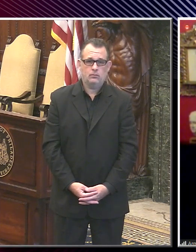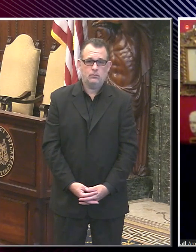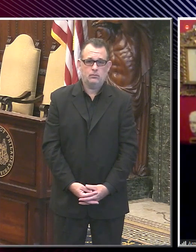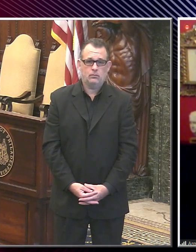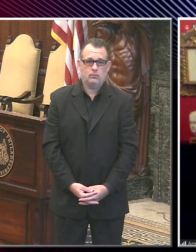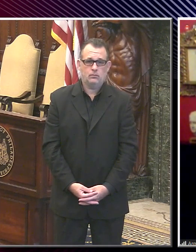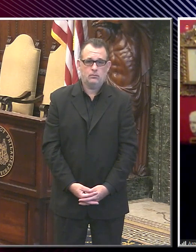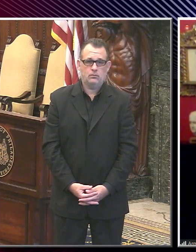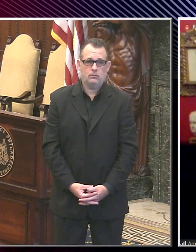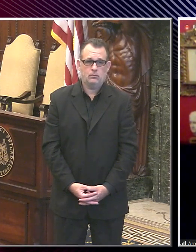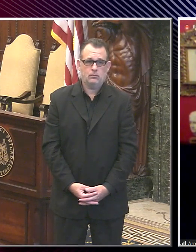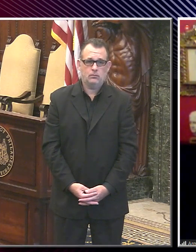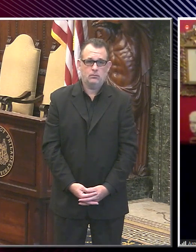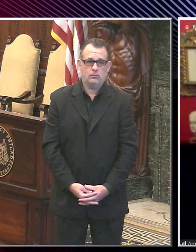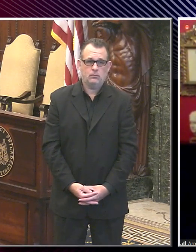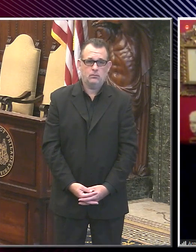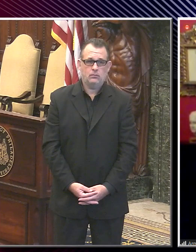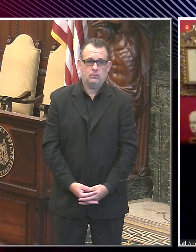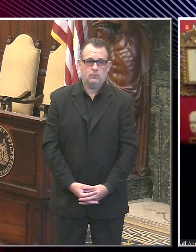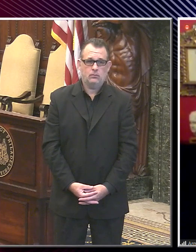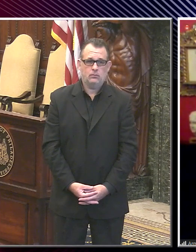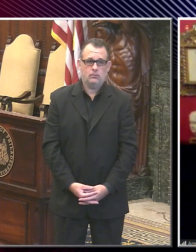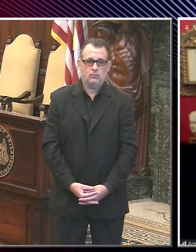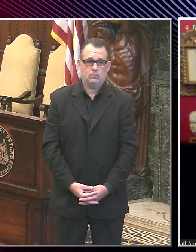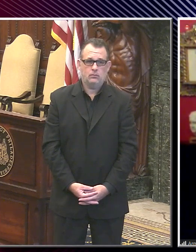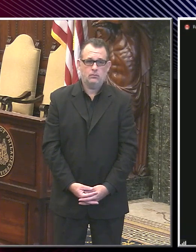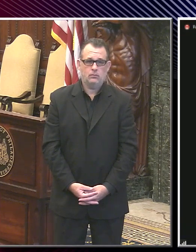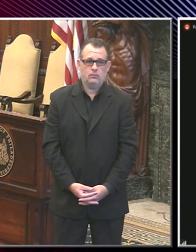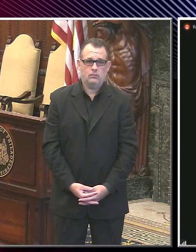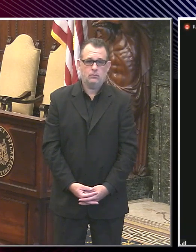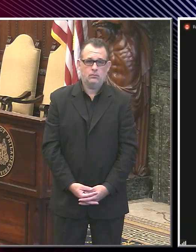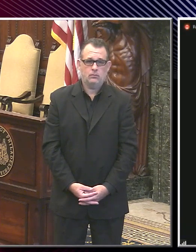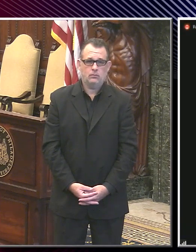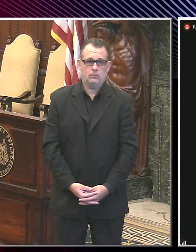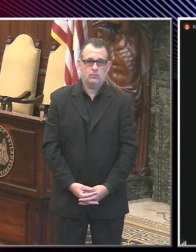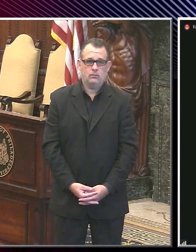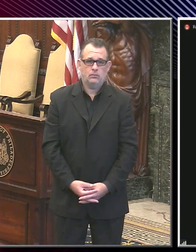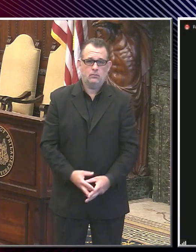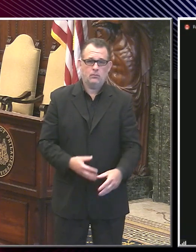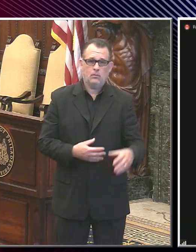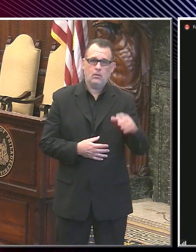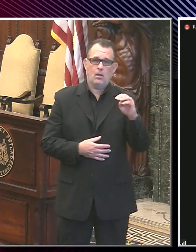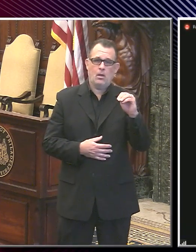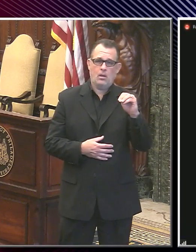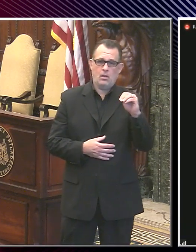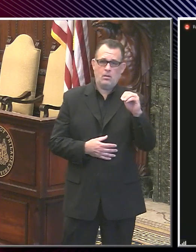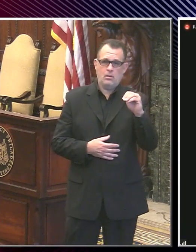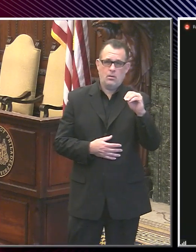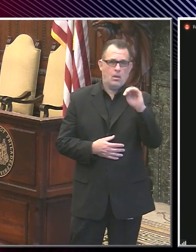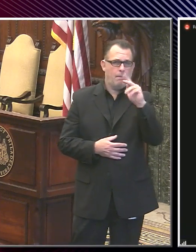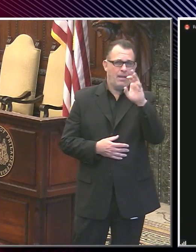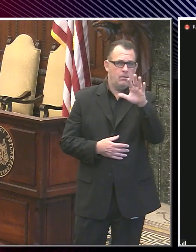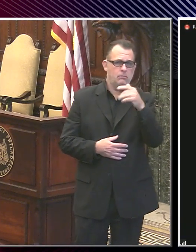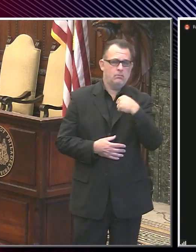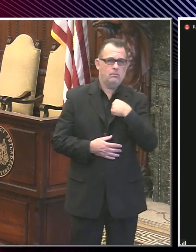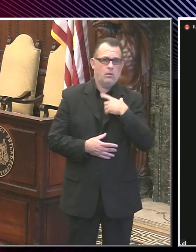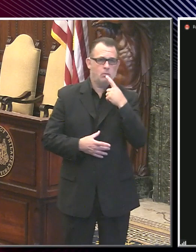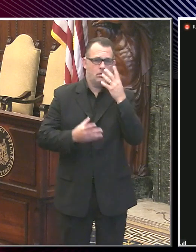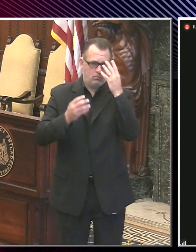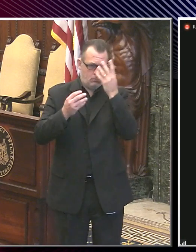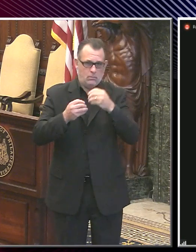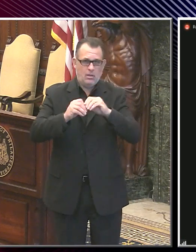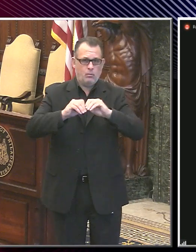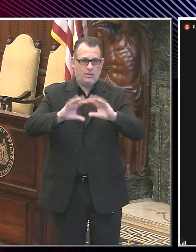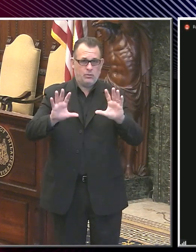proceder, porque queremos mantener bajo control esta pandemia. And Mike, just to be clear, just to address the elephant in the room,